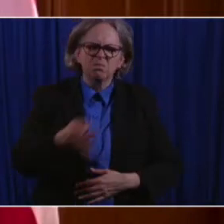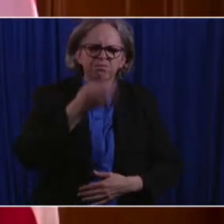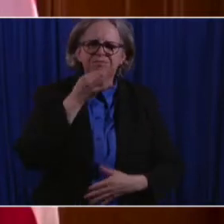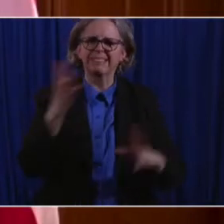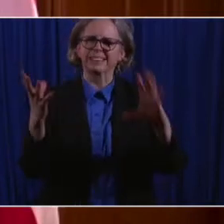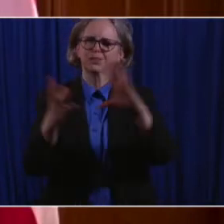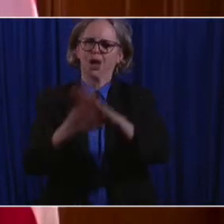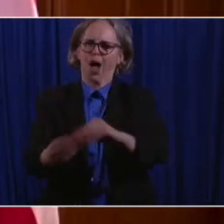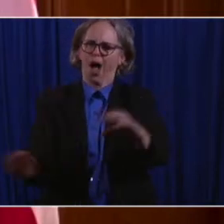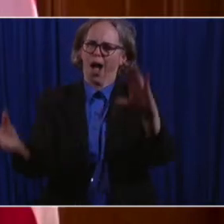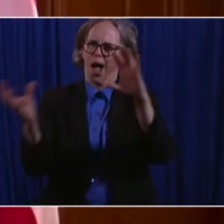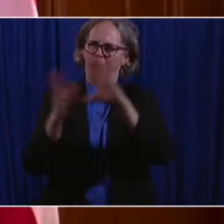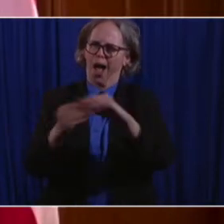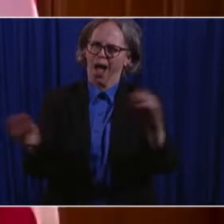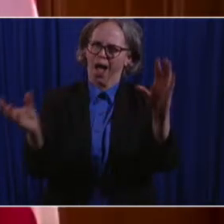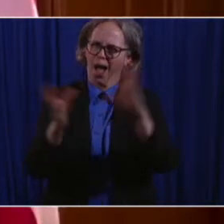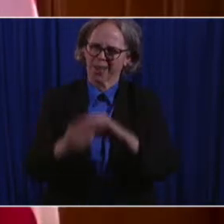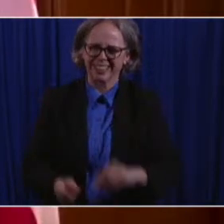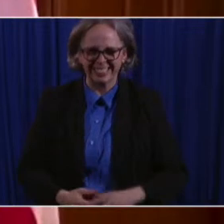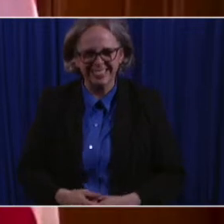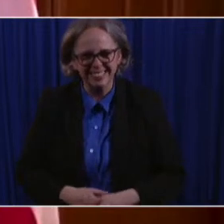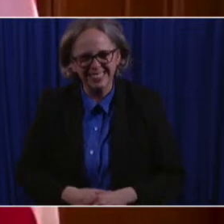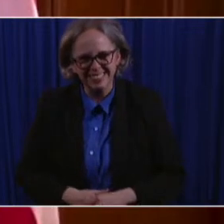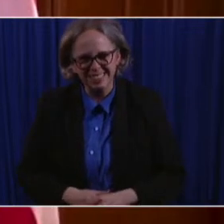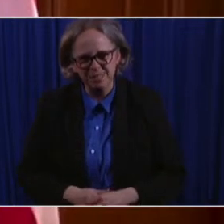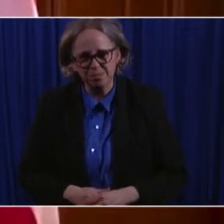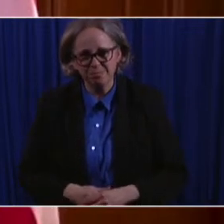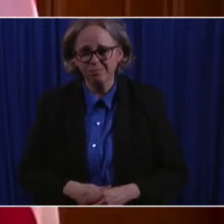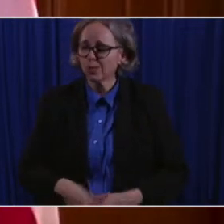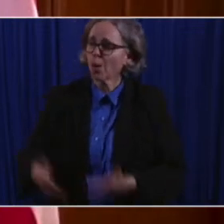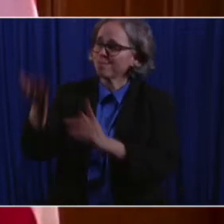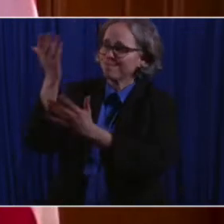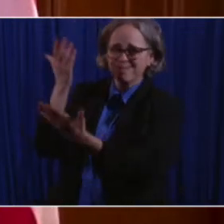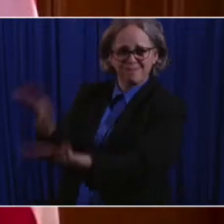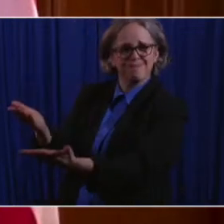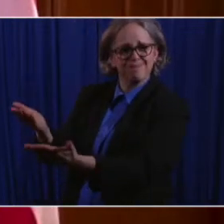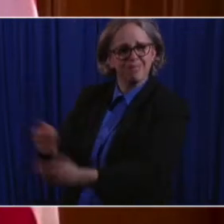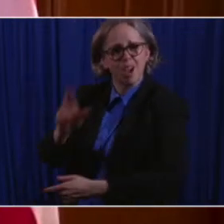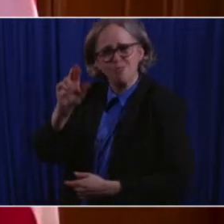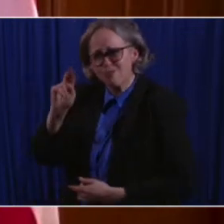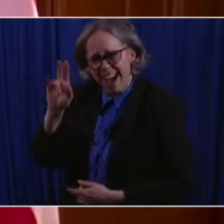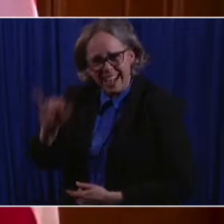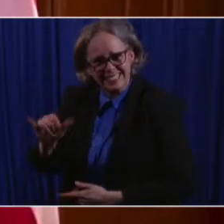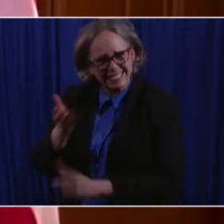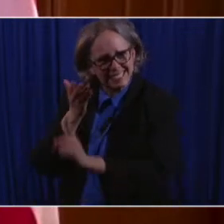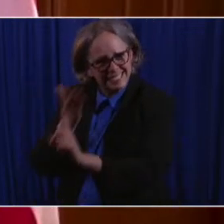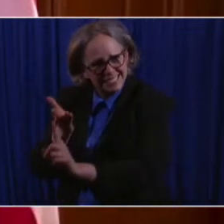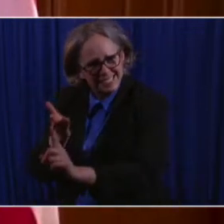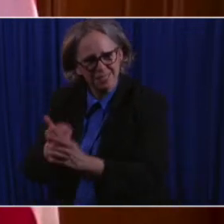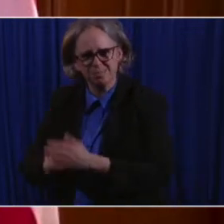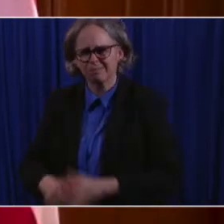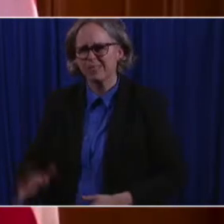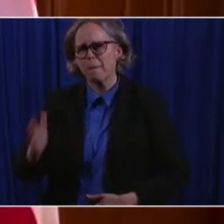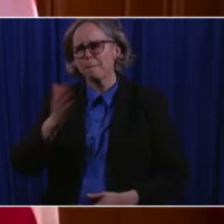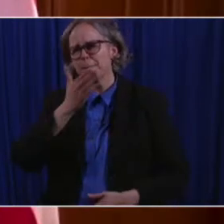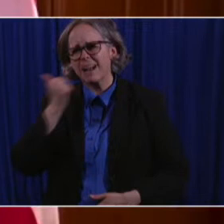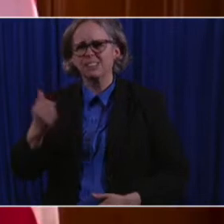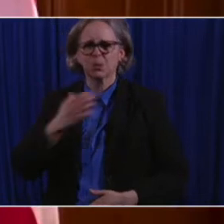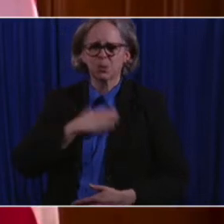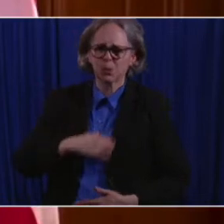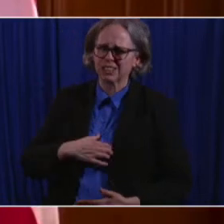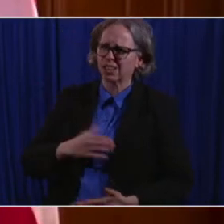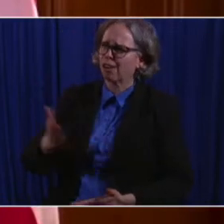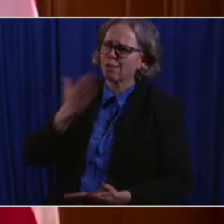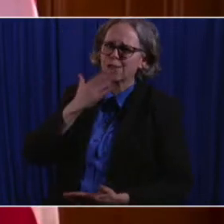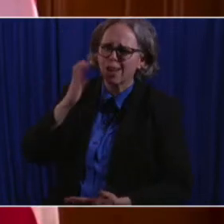state and national politics. And so, Randy, we wish you all the best in the future as